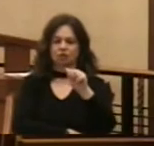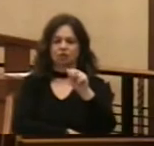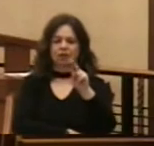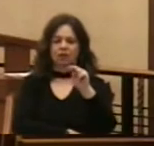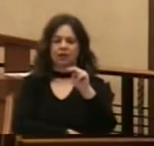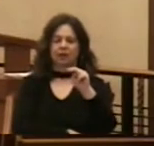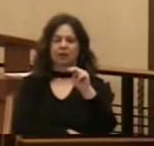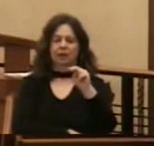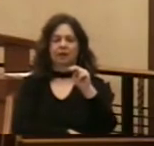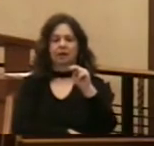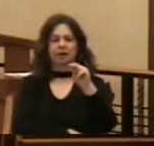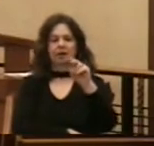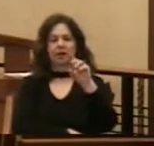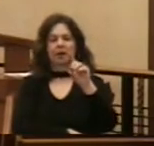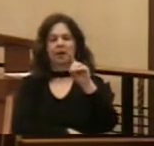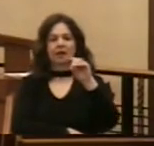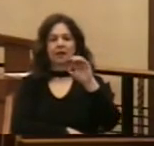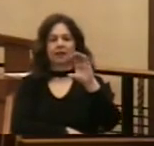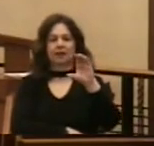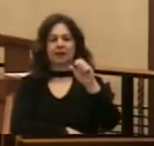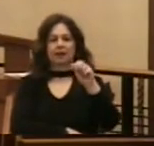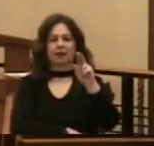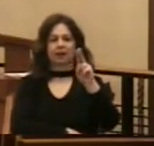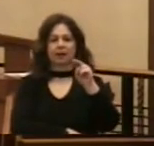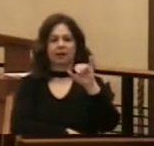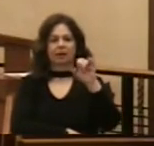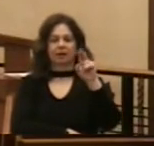have died looking for this treasure.